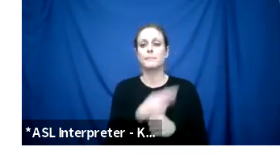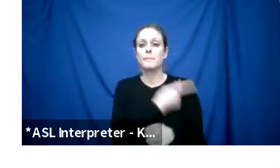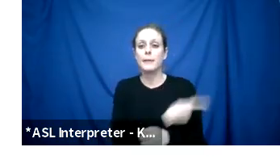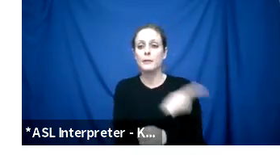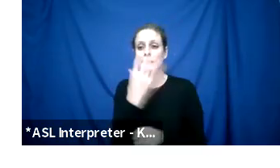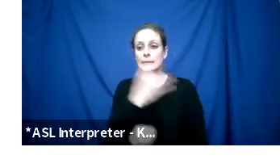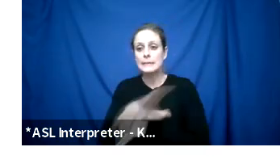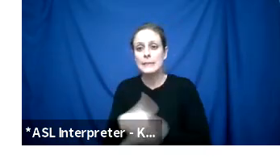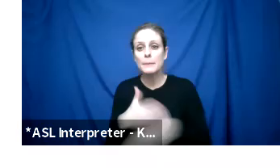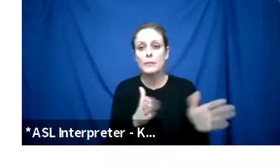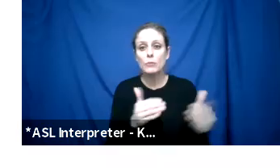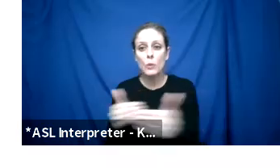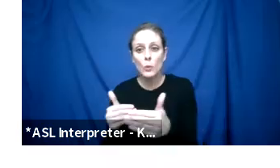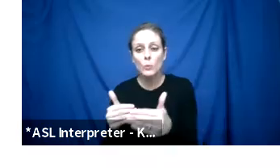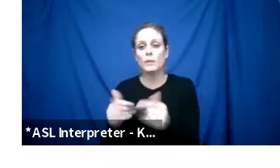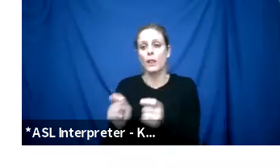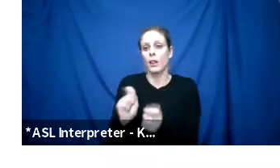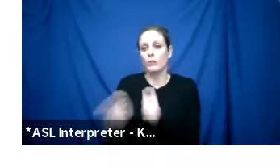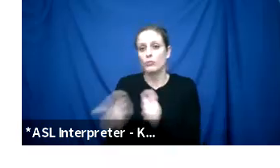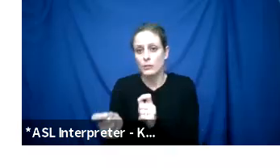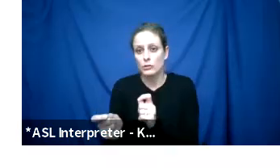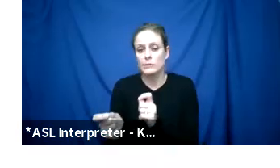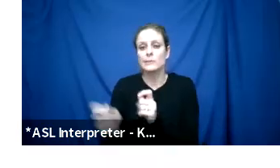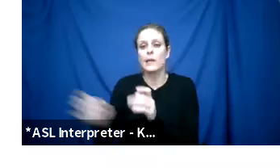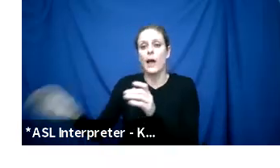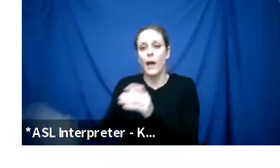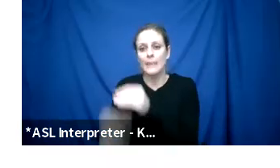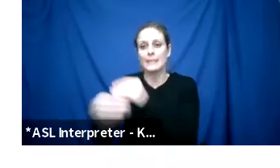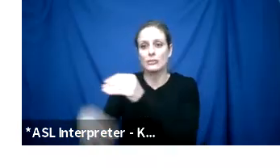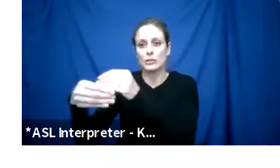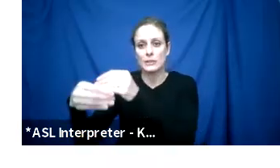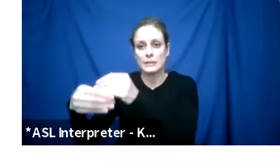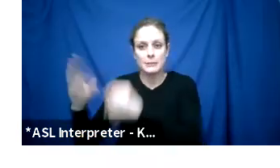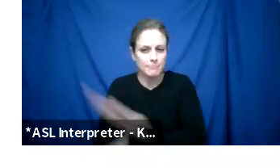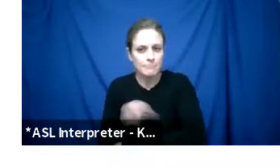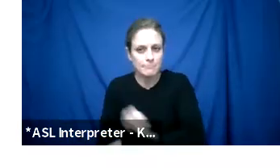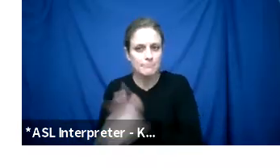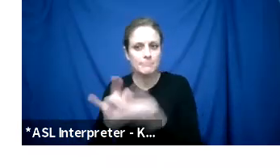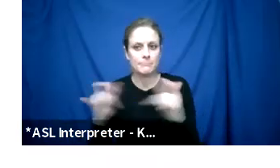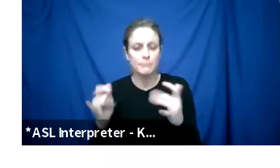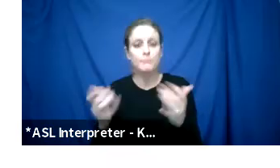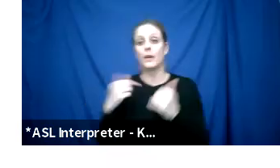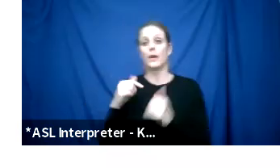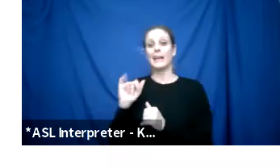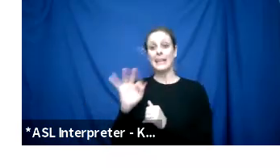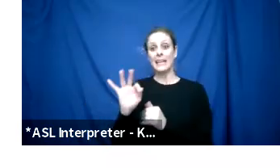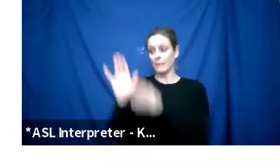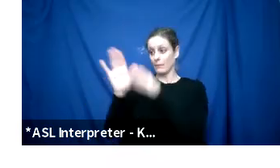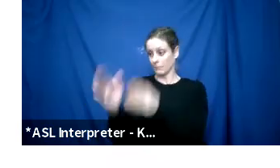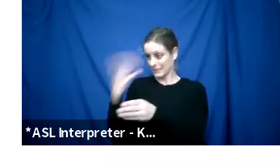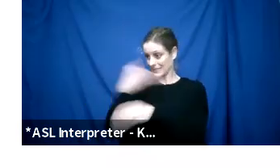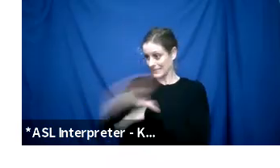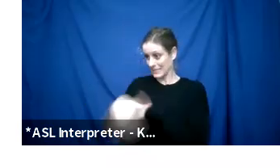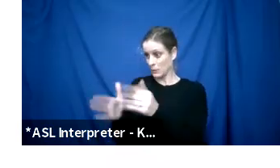and alterations and additions. And so when sleeping rooms are altered or added, the